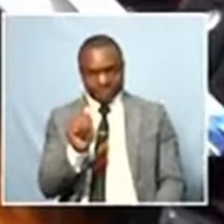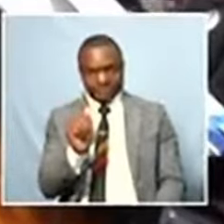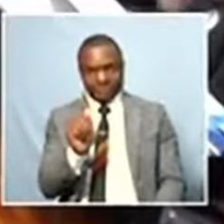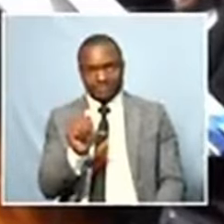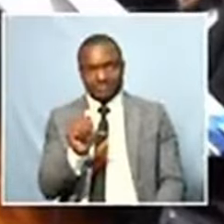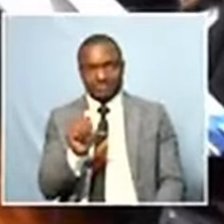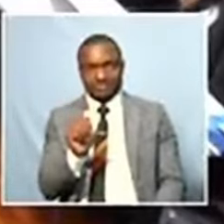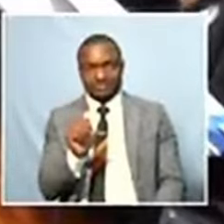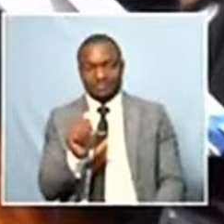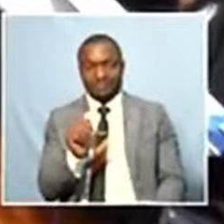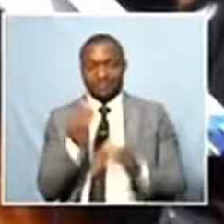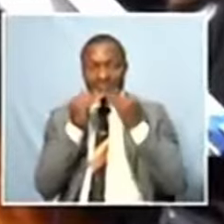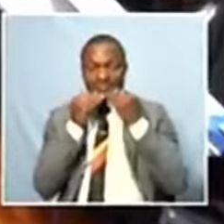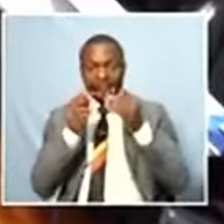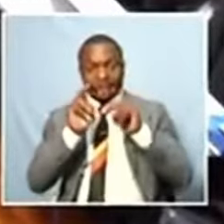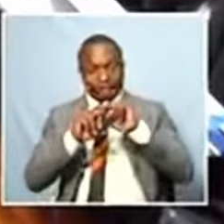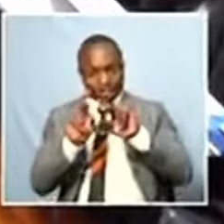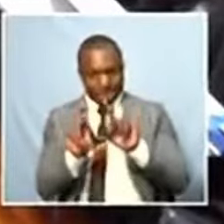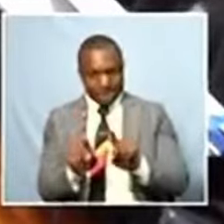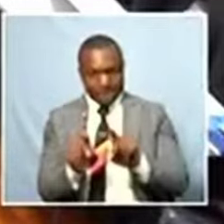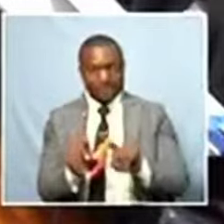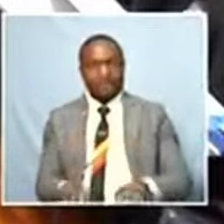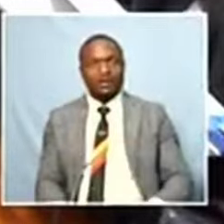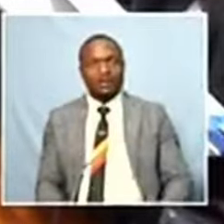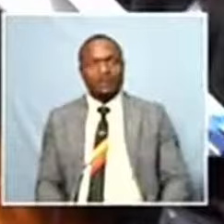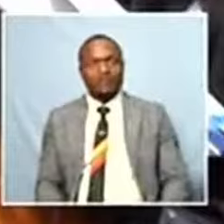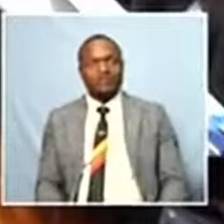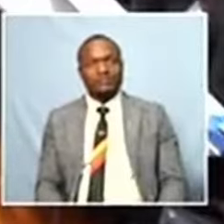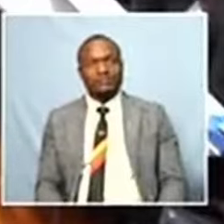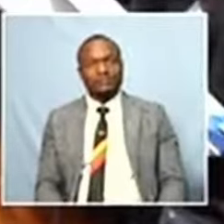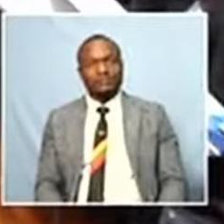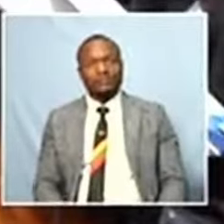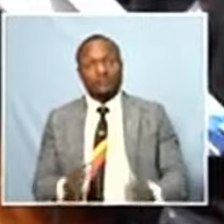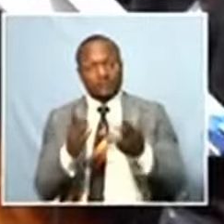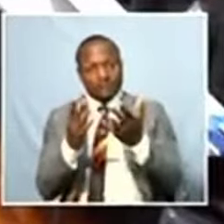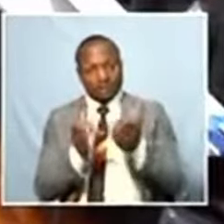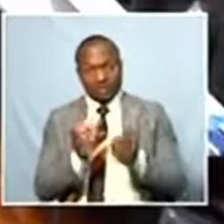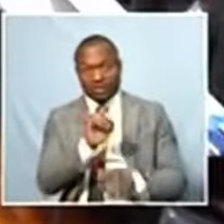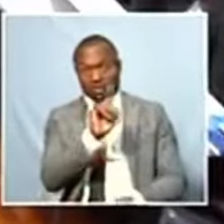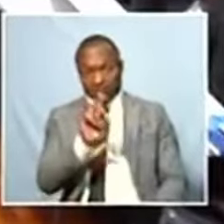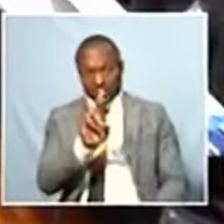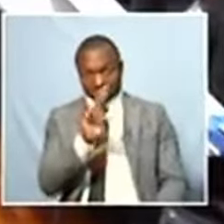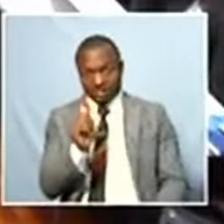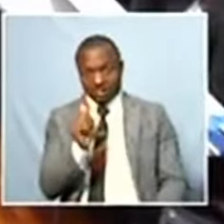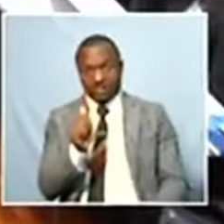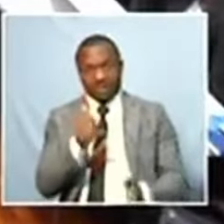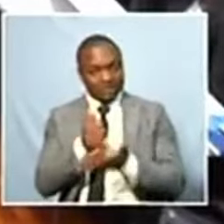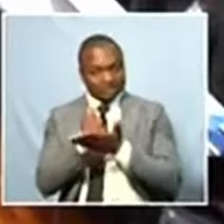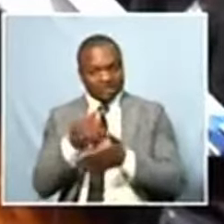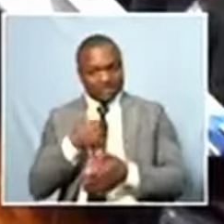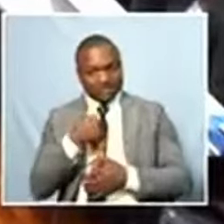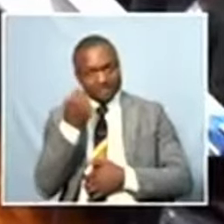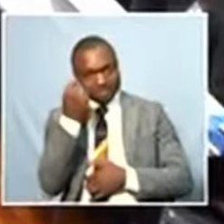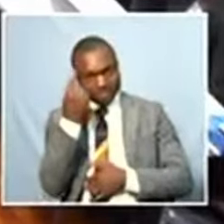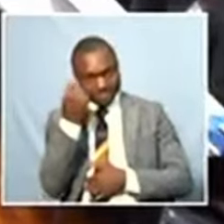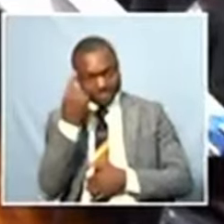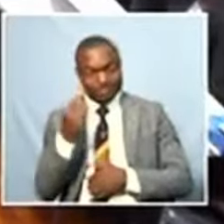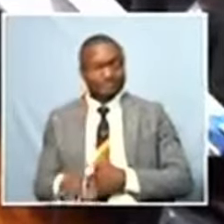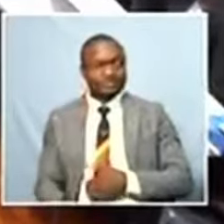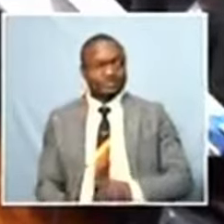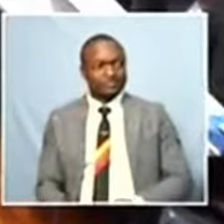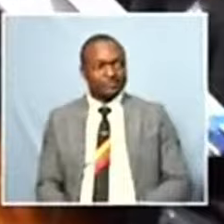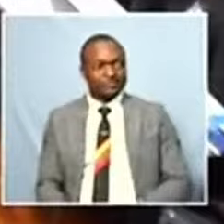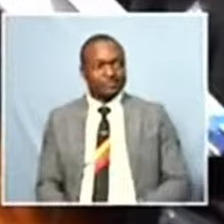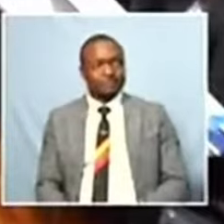Thank you, Chairperson. I just want ZRA to help me understand, because I'll